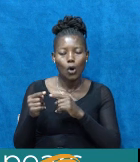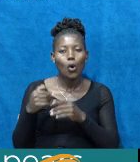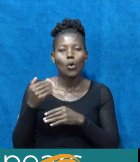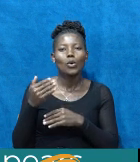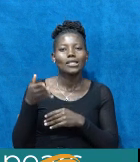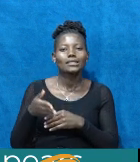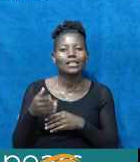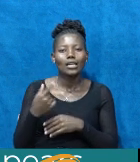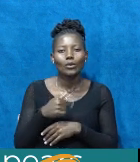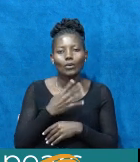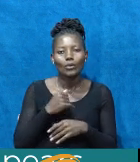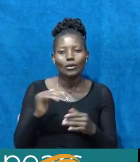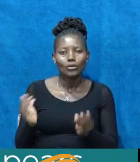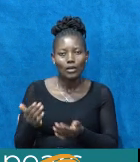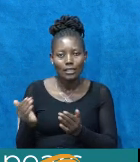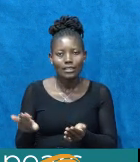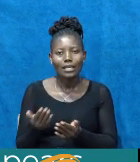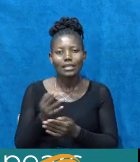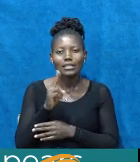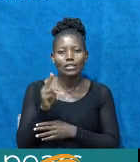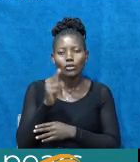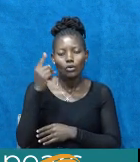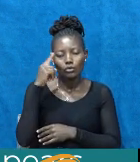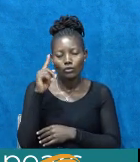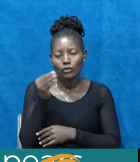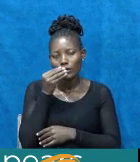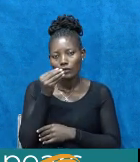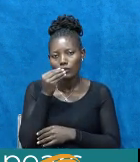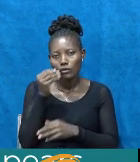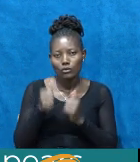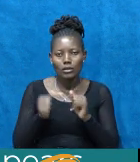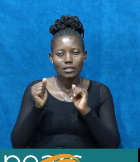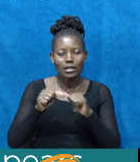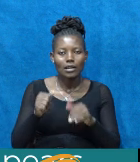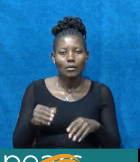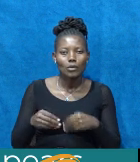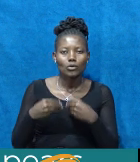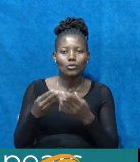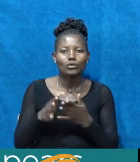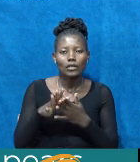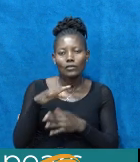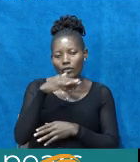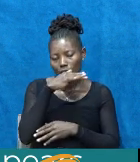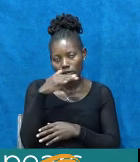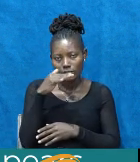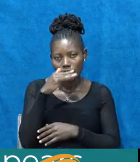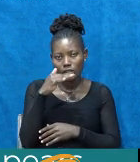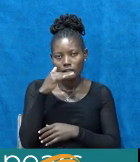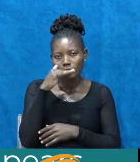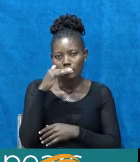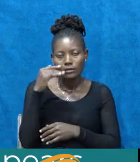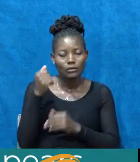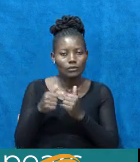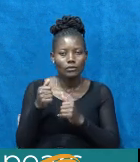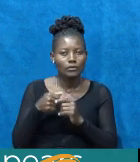usually there. And with that, then we want to be able to encourage the intake of anti-inflammatory foods, which are able to